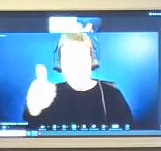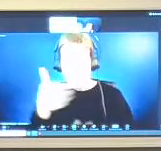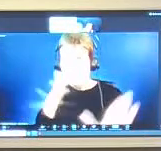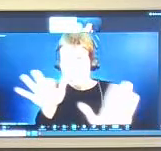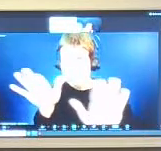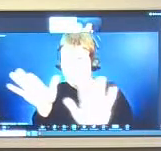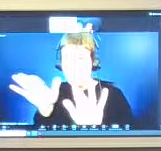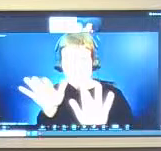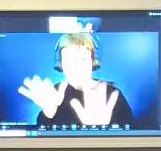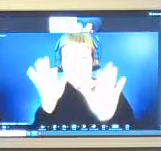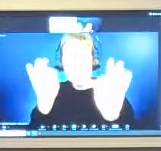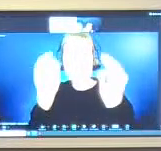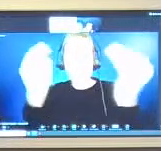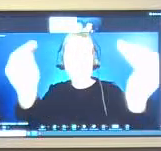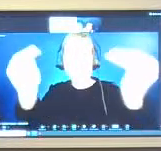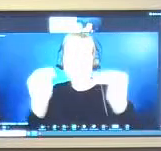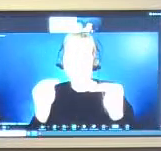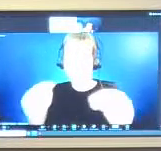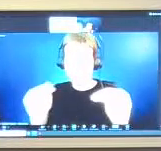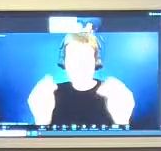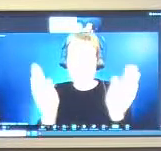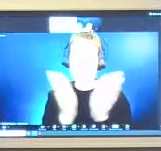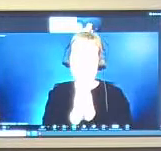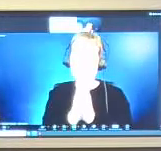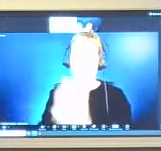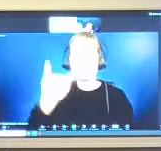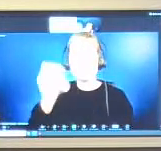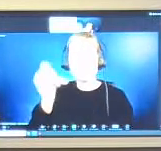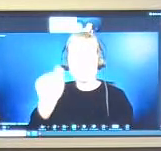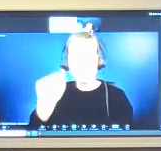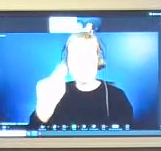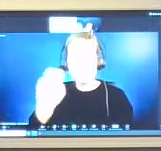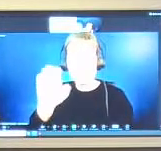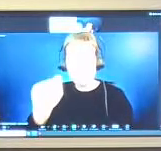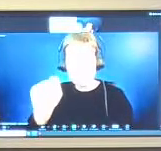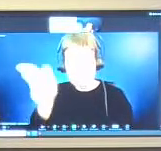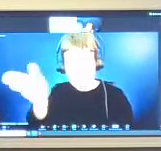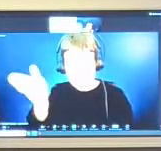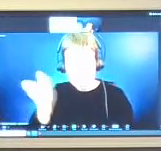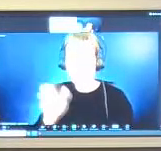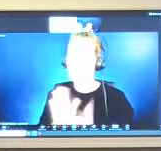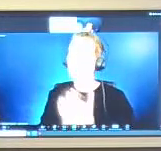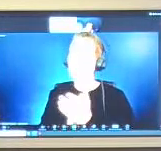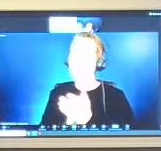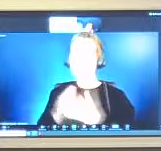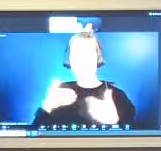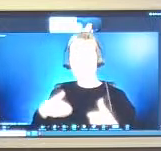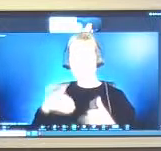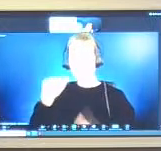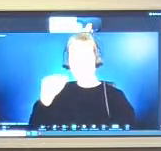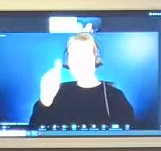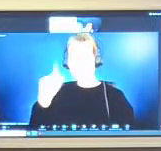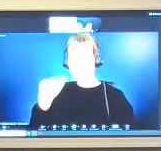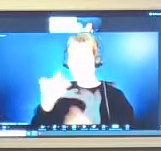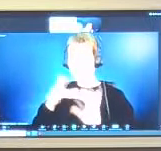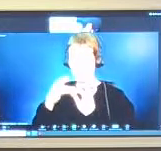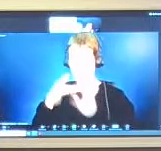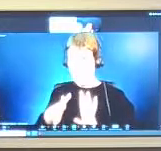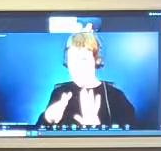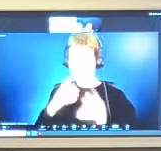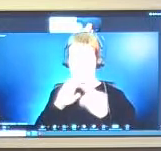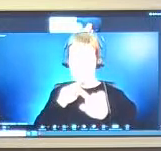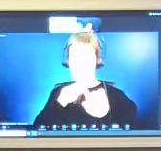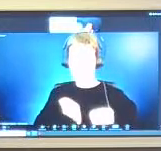Okay, next on the list, you're up, Janet. ADA coordinator, when I send out